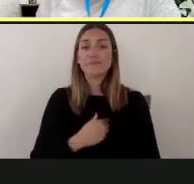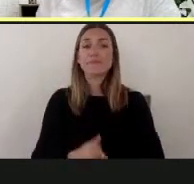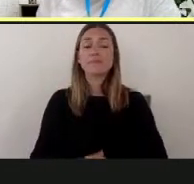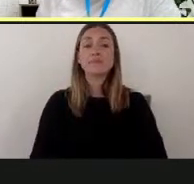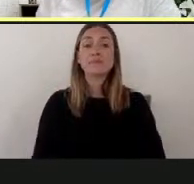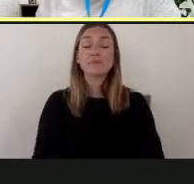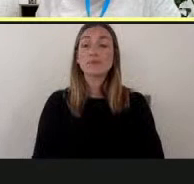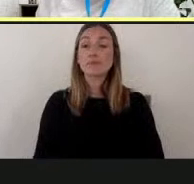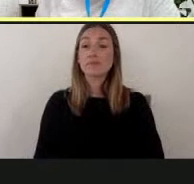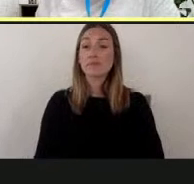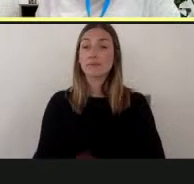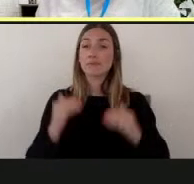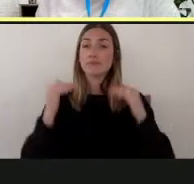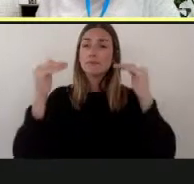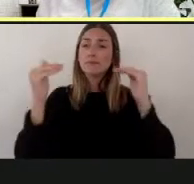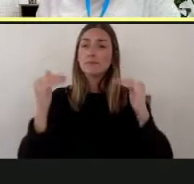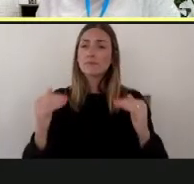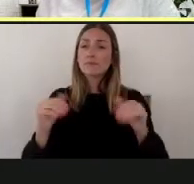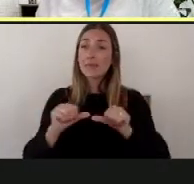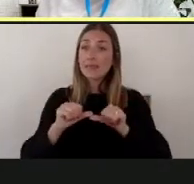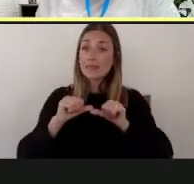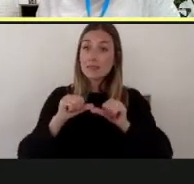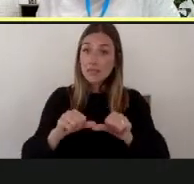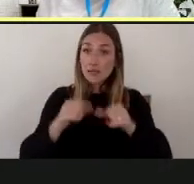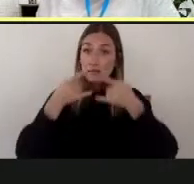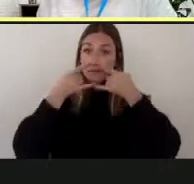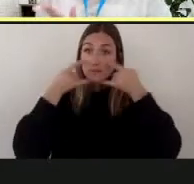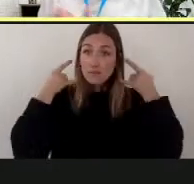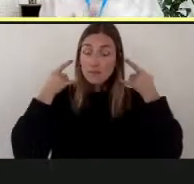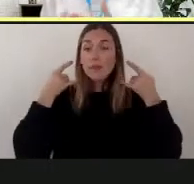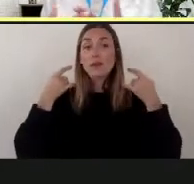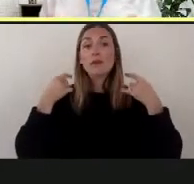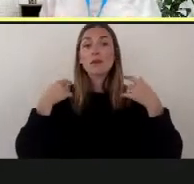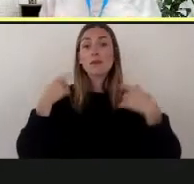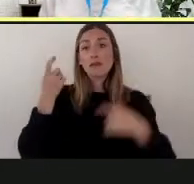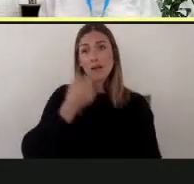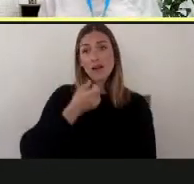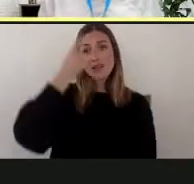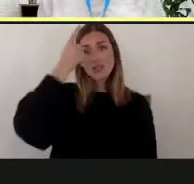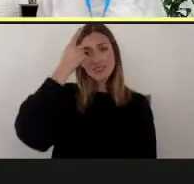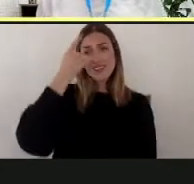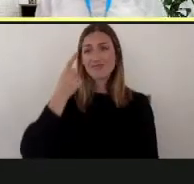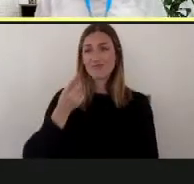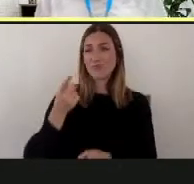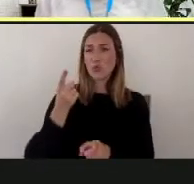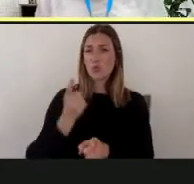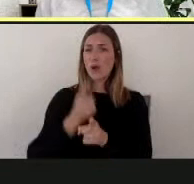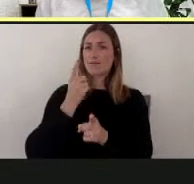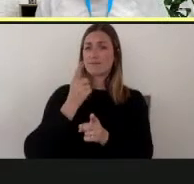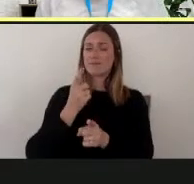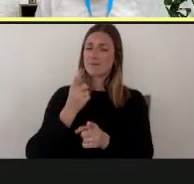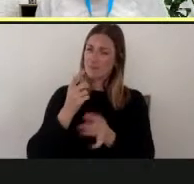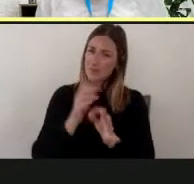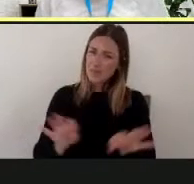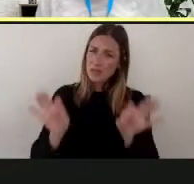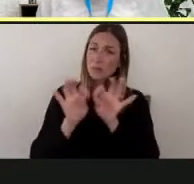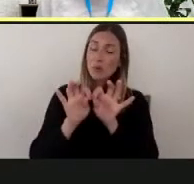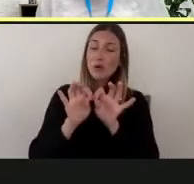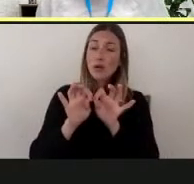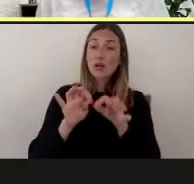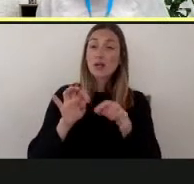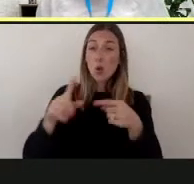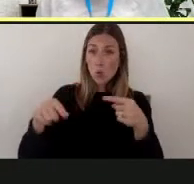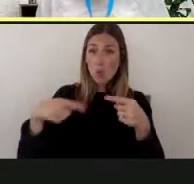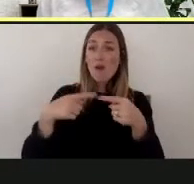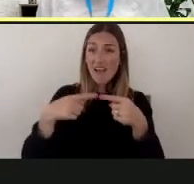Also, we want you to continue to wear your mask, but wear it mask up right. And if you are when you do